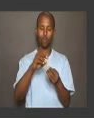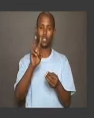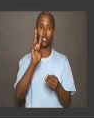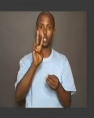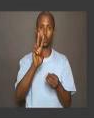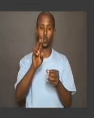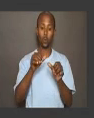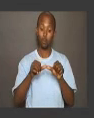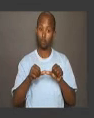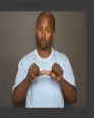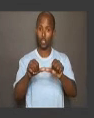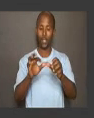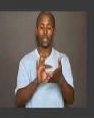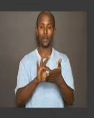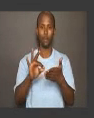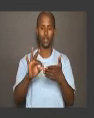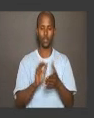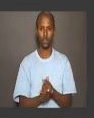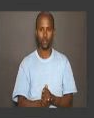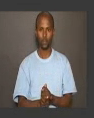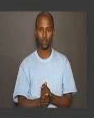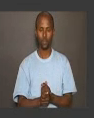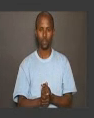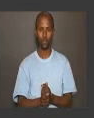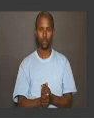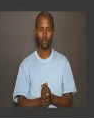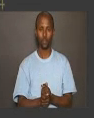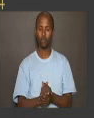the sum of the two preceding numbers.